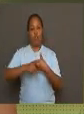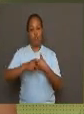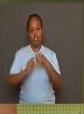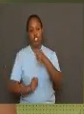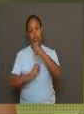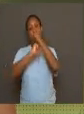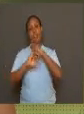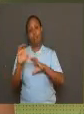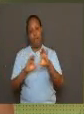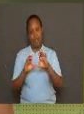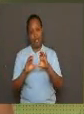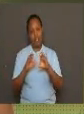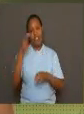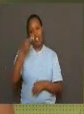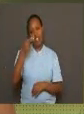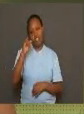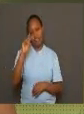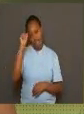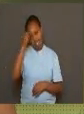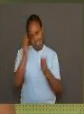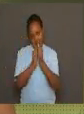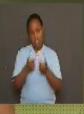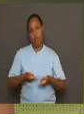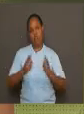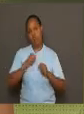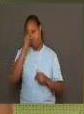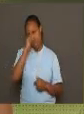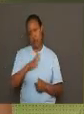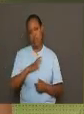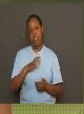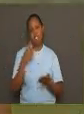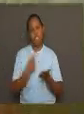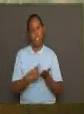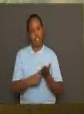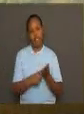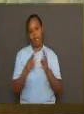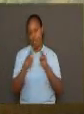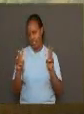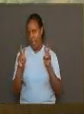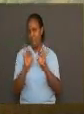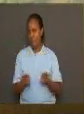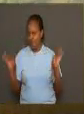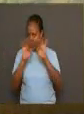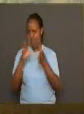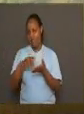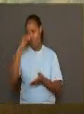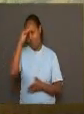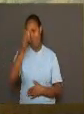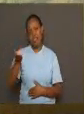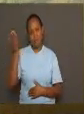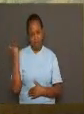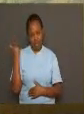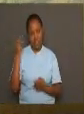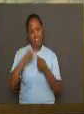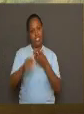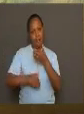international programs to support people living with AIDS. This has been a very important